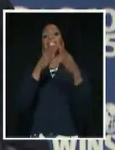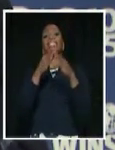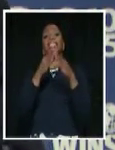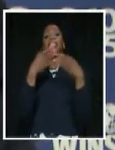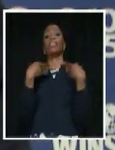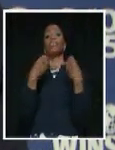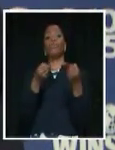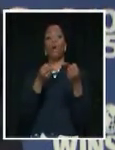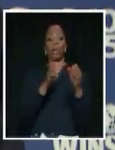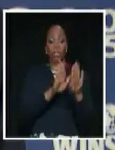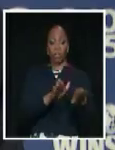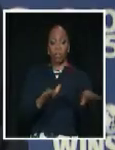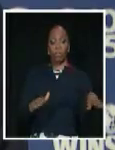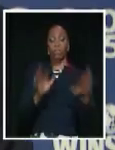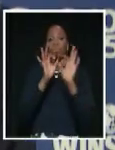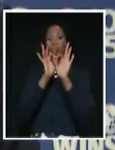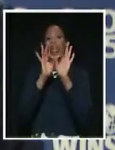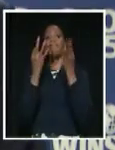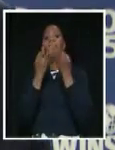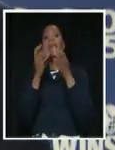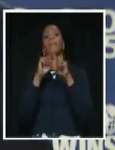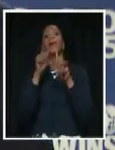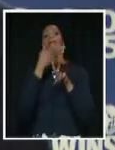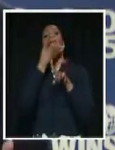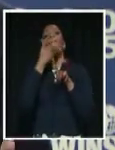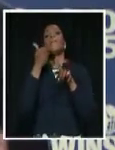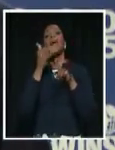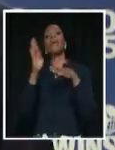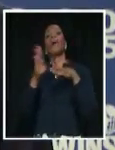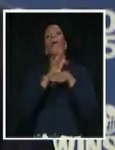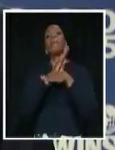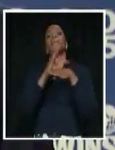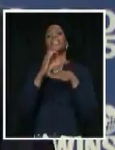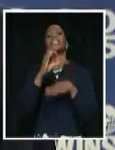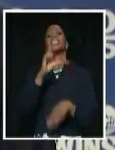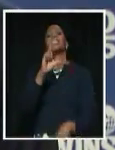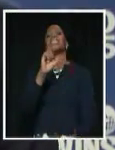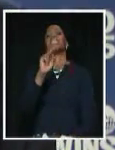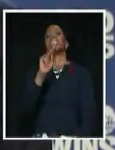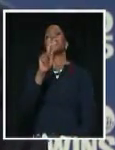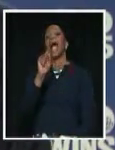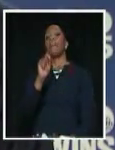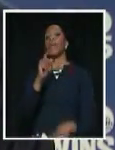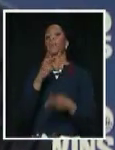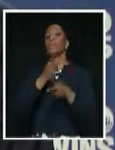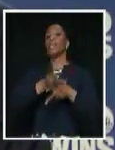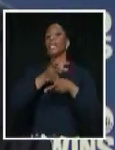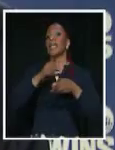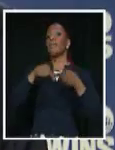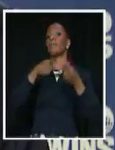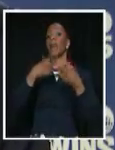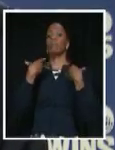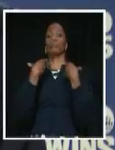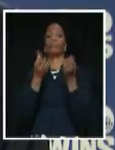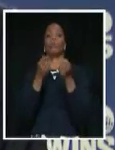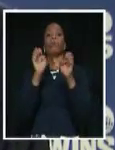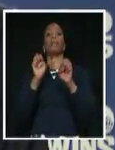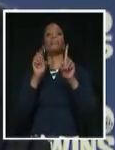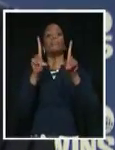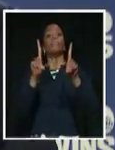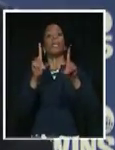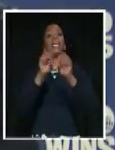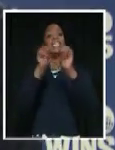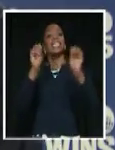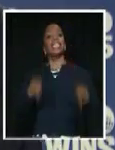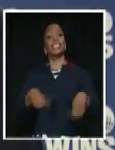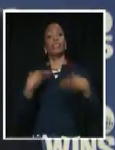families, it will give us a better business climate, because one of the things that business leaders care the most about is that there's a strong educational system and a strong